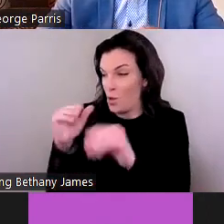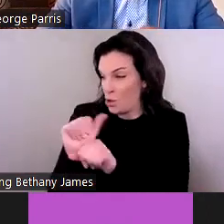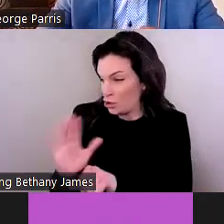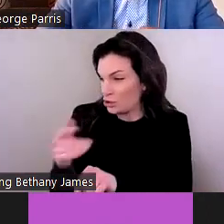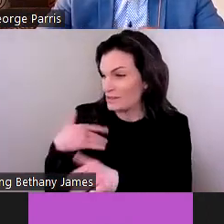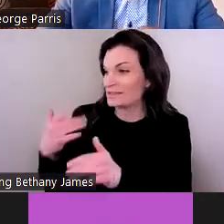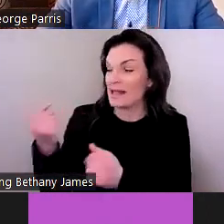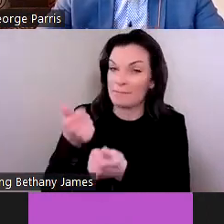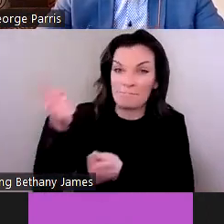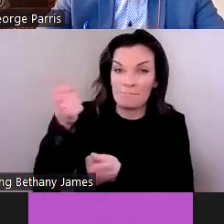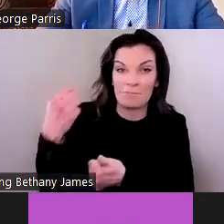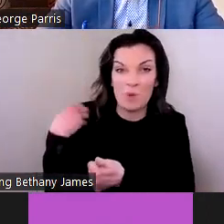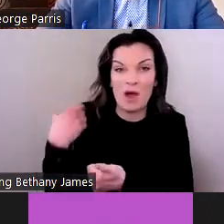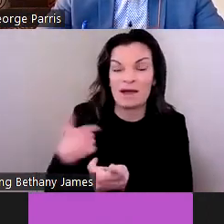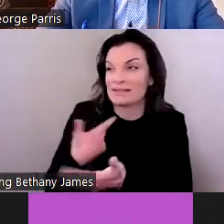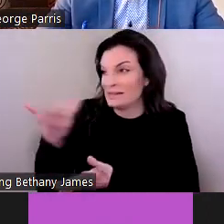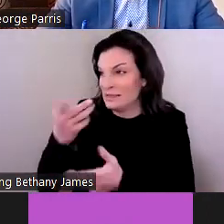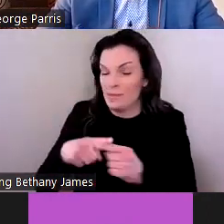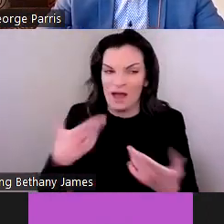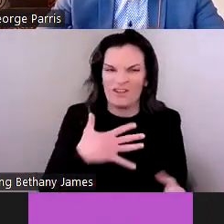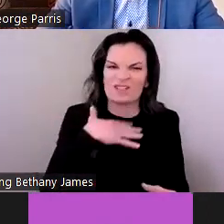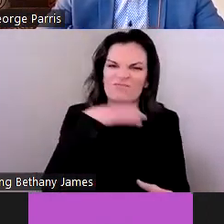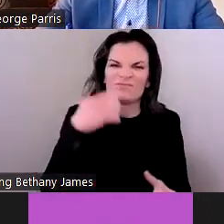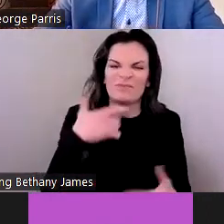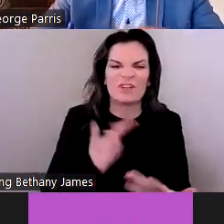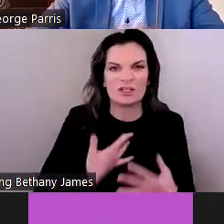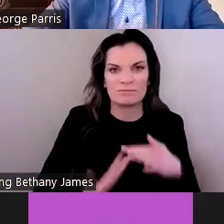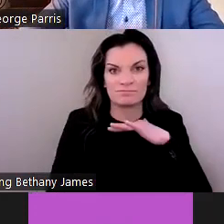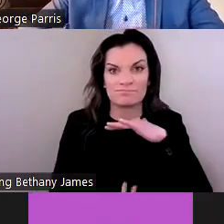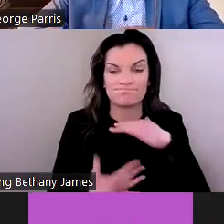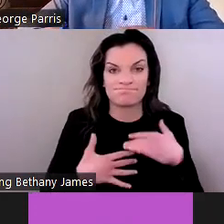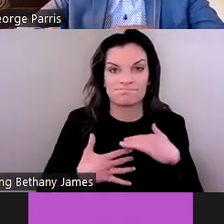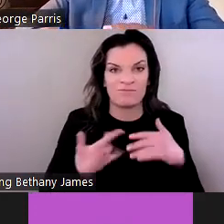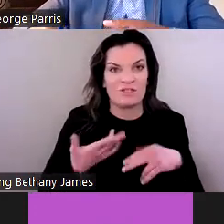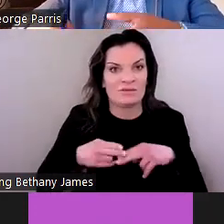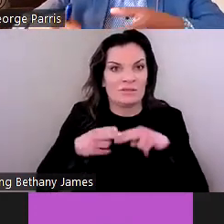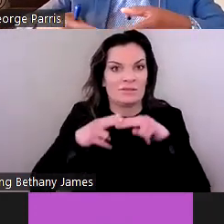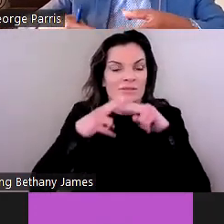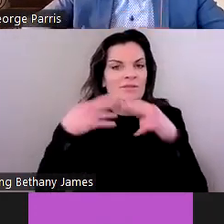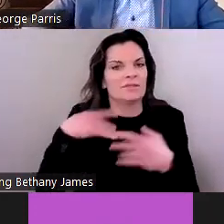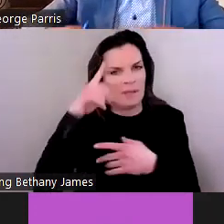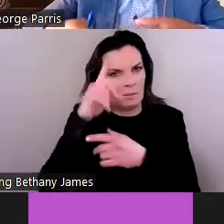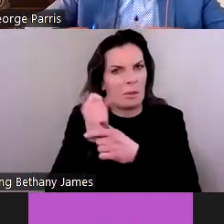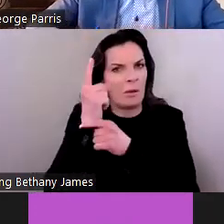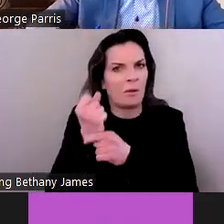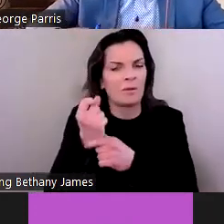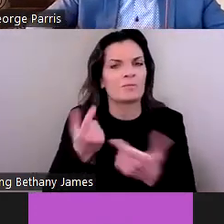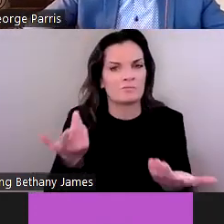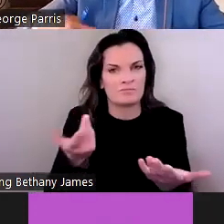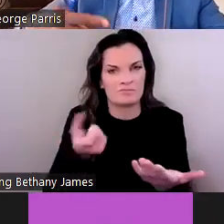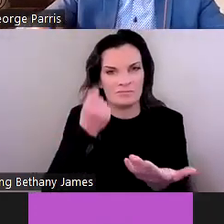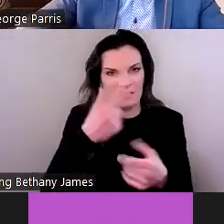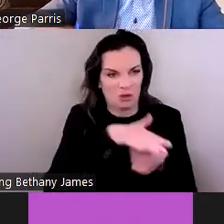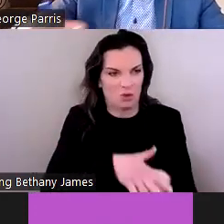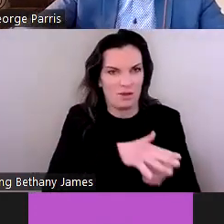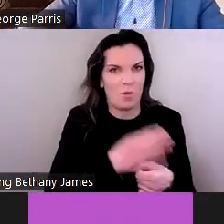probably anxious. You're probably going to be feeling away, and any type of stress is